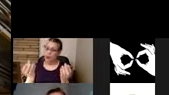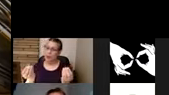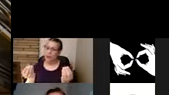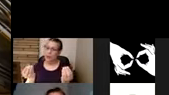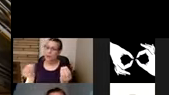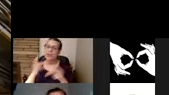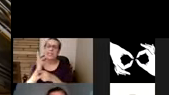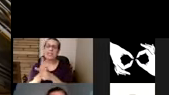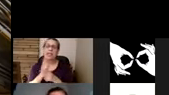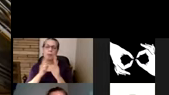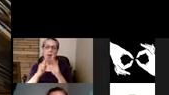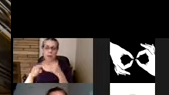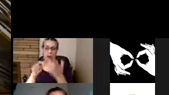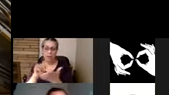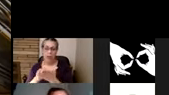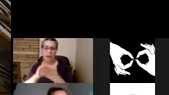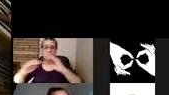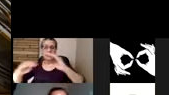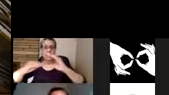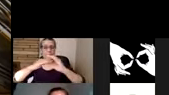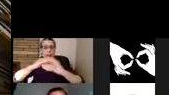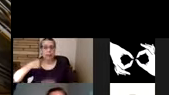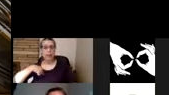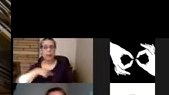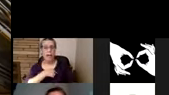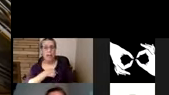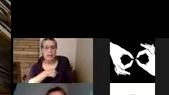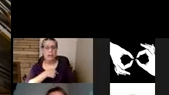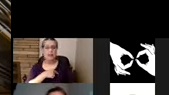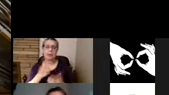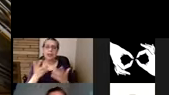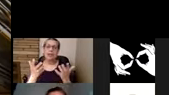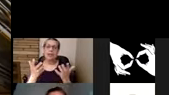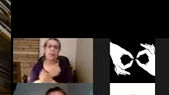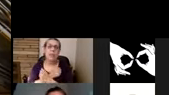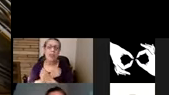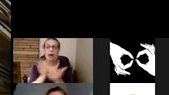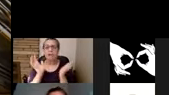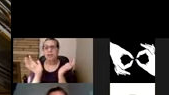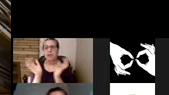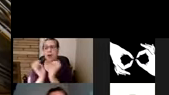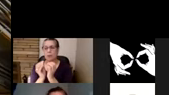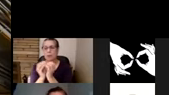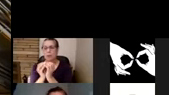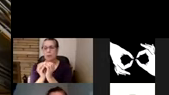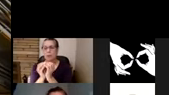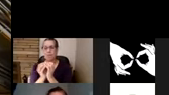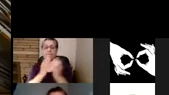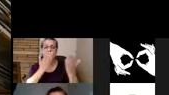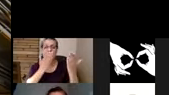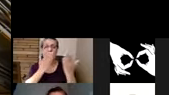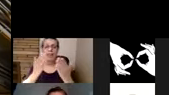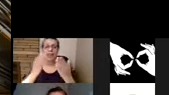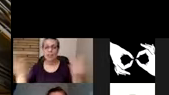let's keep talking about that. You can email us and I would love to talk. I want to thank everybody for being here